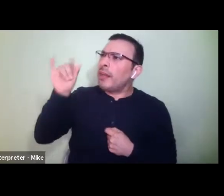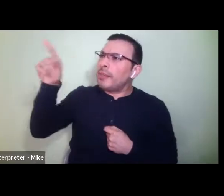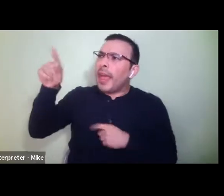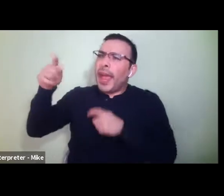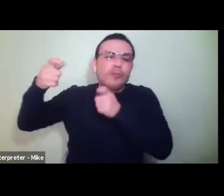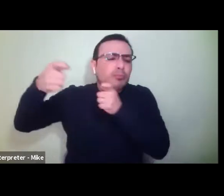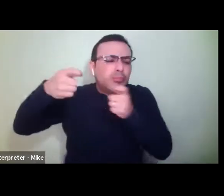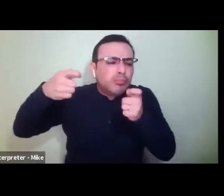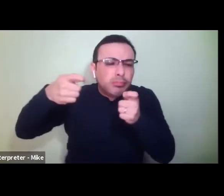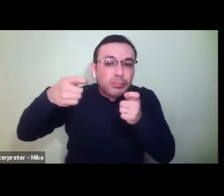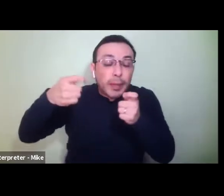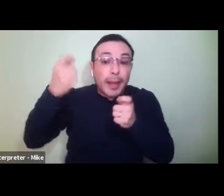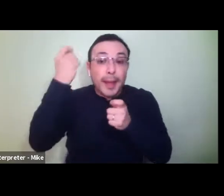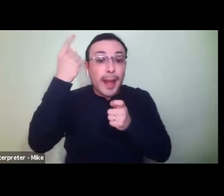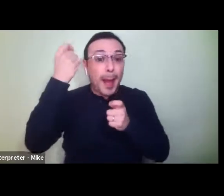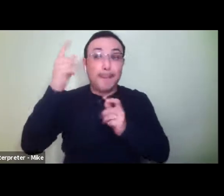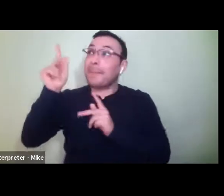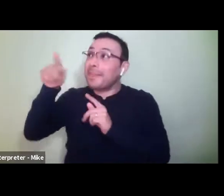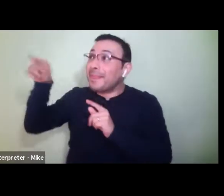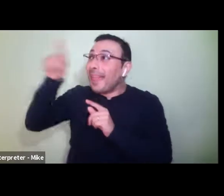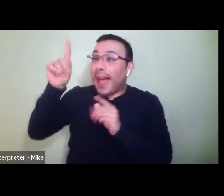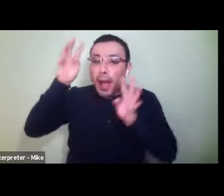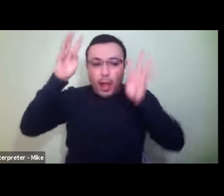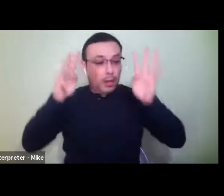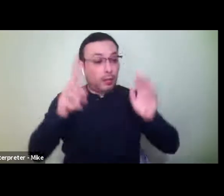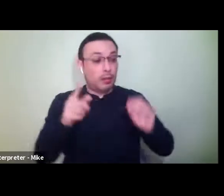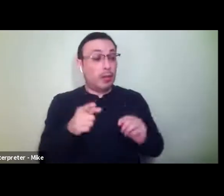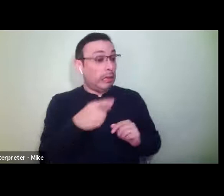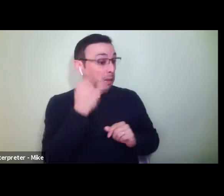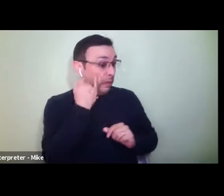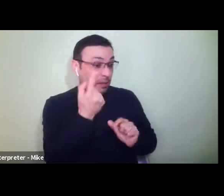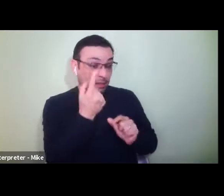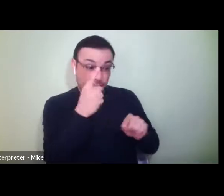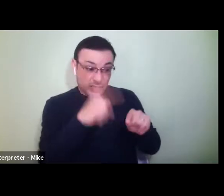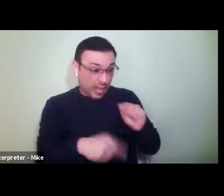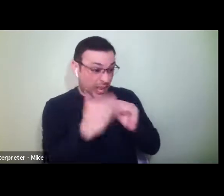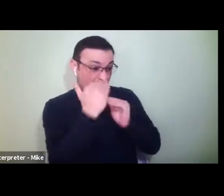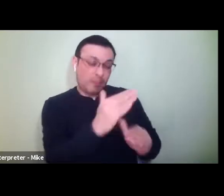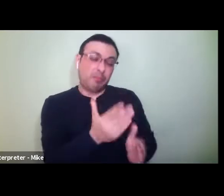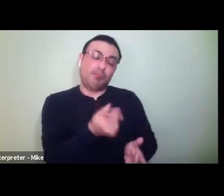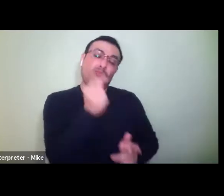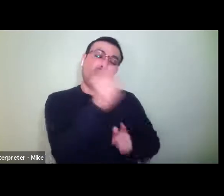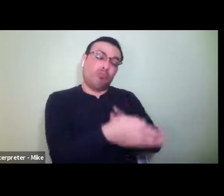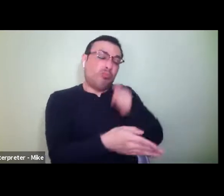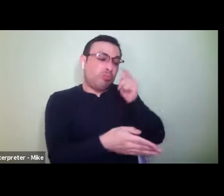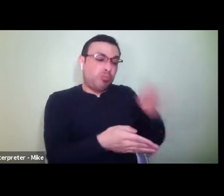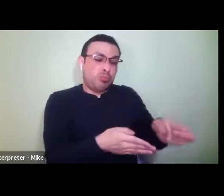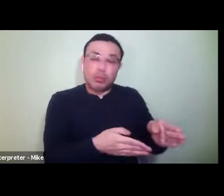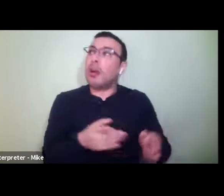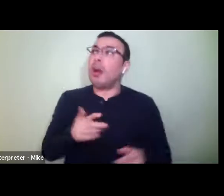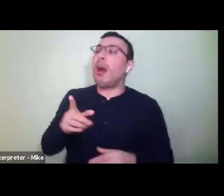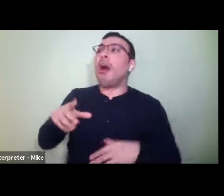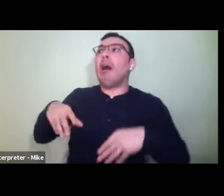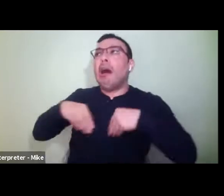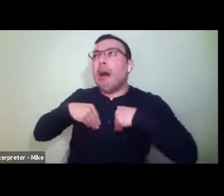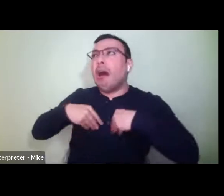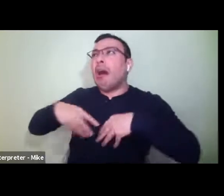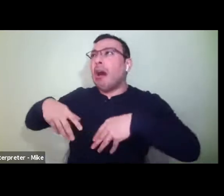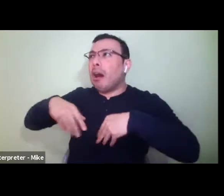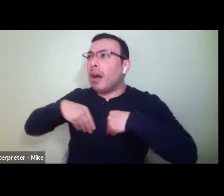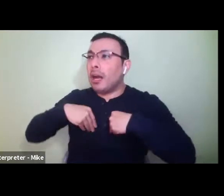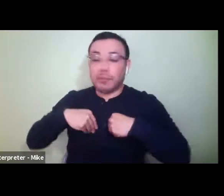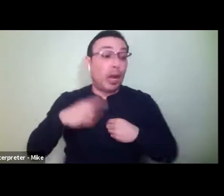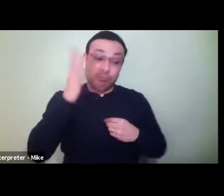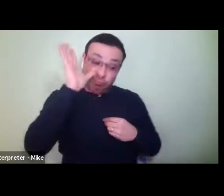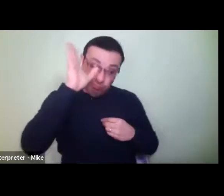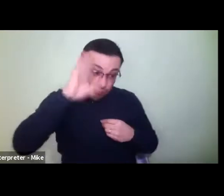that malign all but the most narrow ideas of beauty. rationalize the bullying